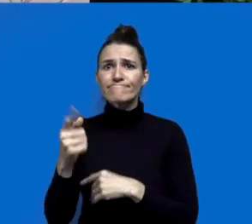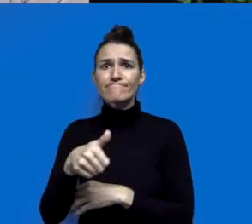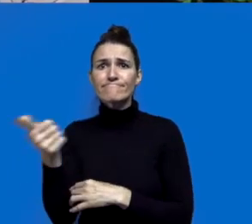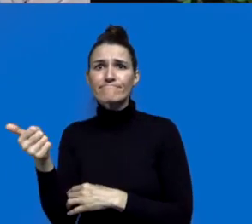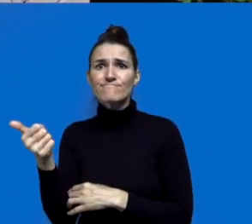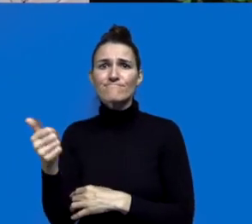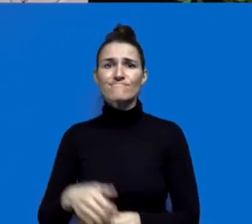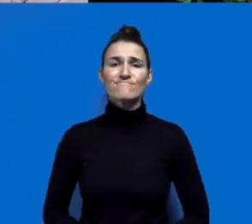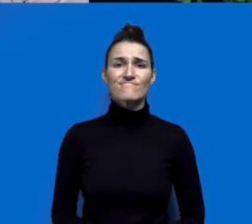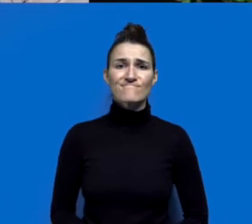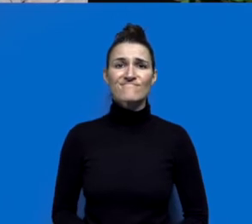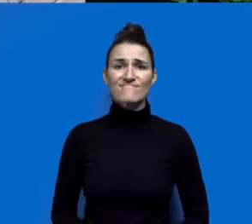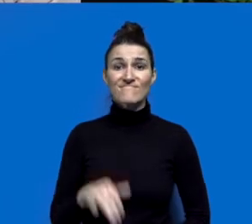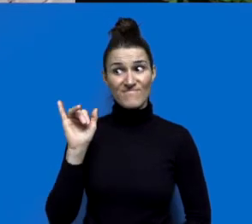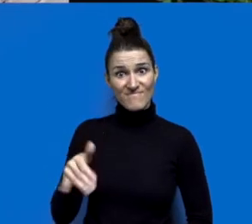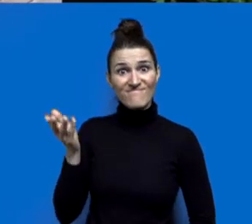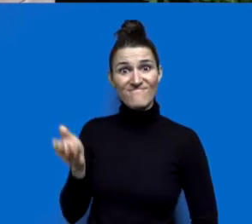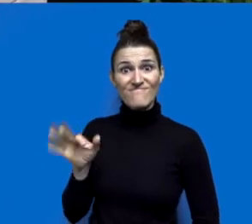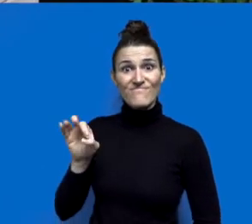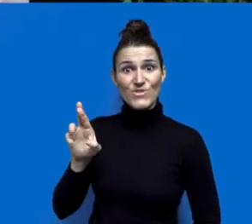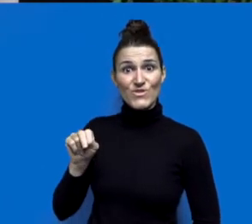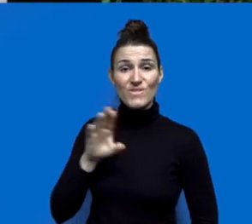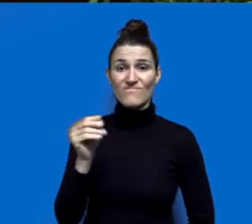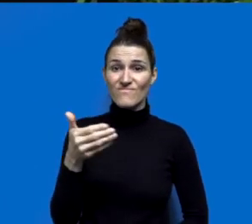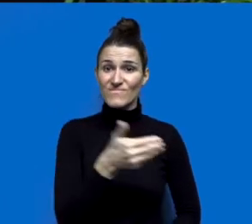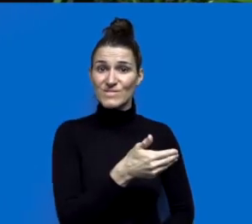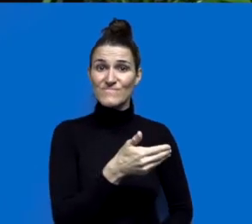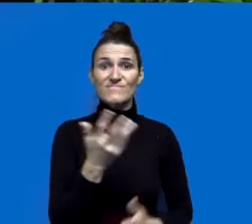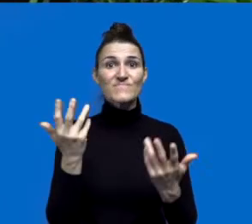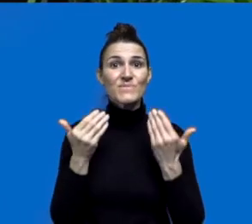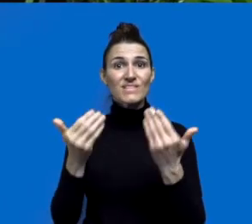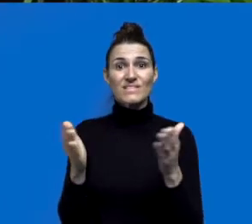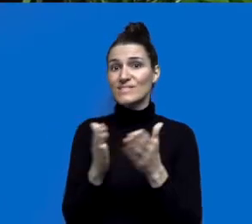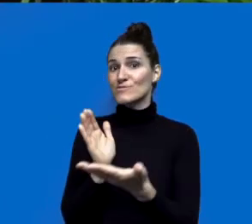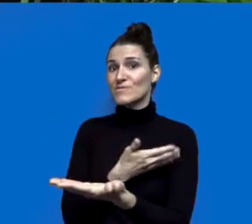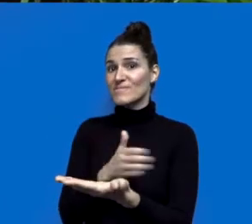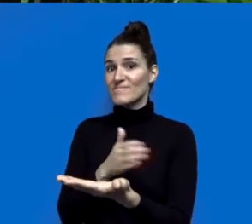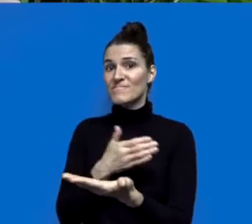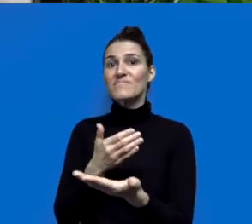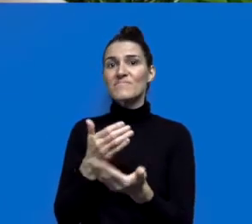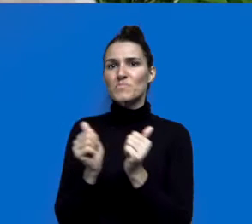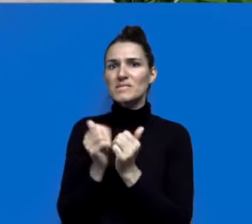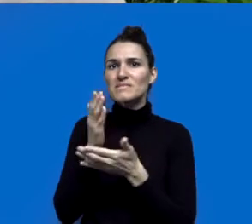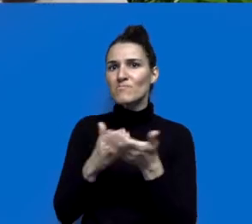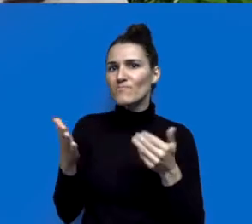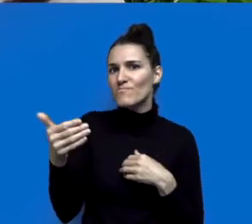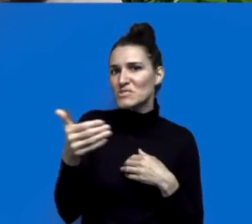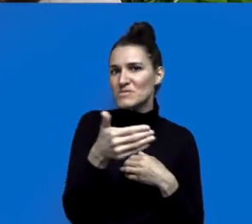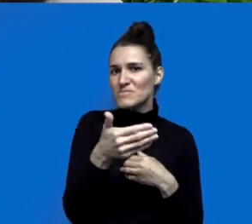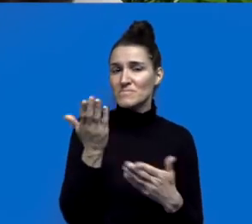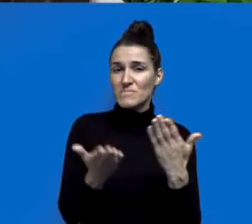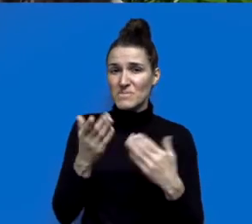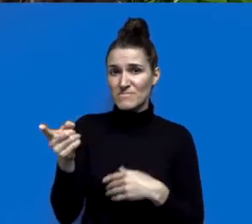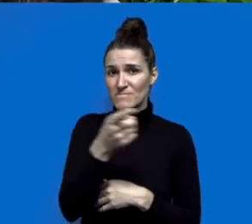And that was Fern and the fish. Let's do a little song with some fish. You